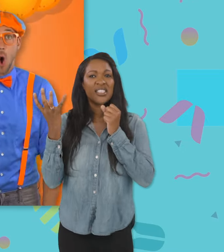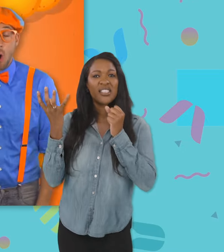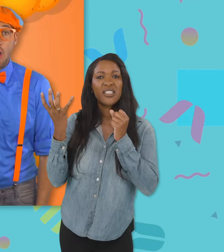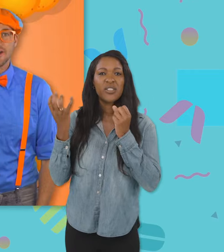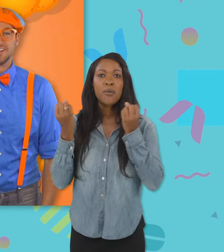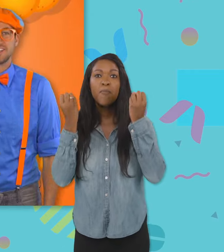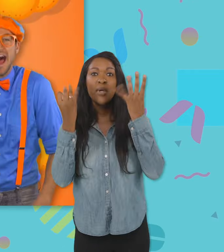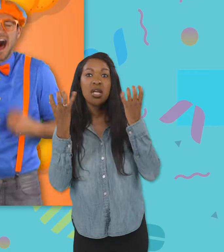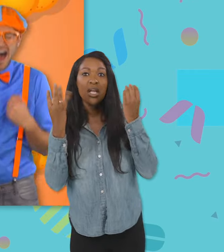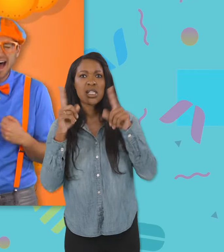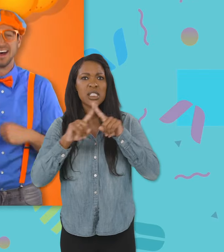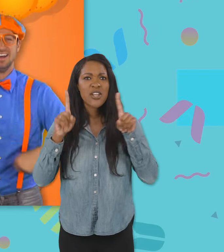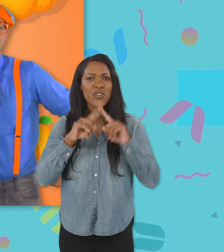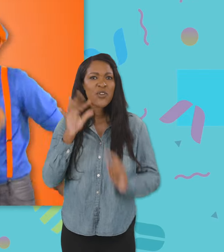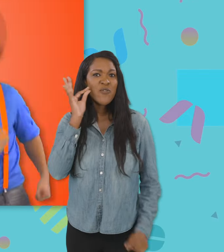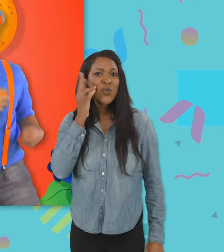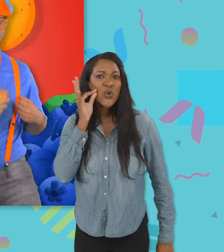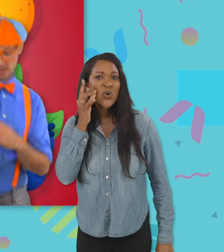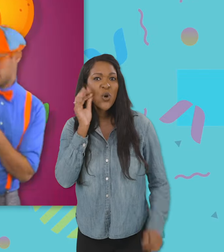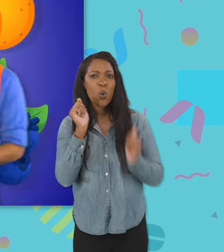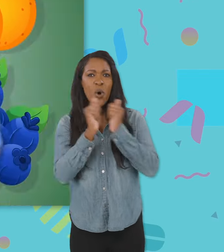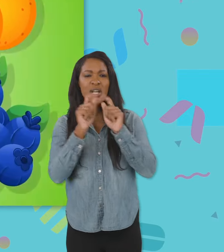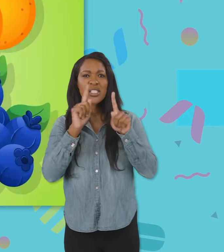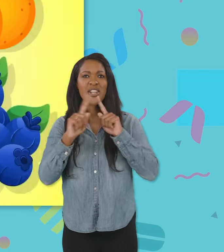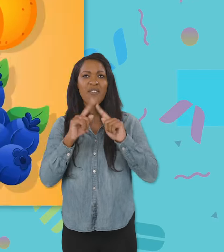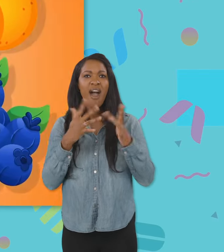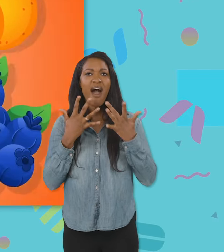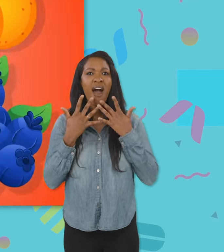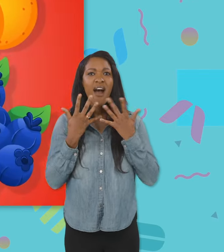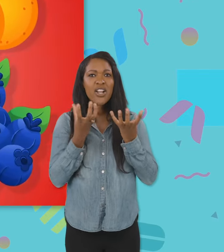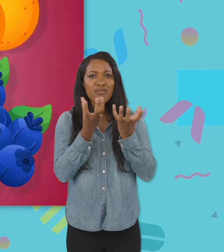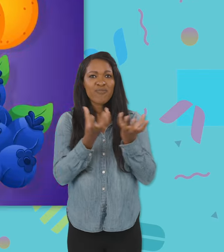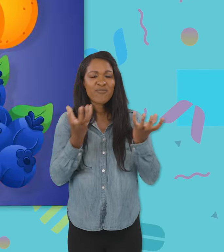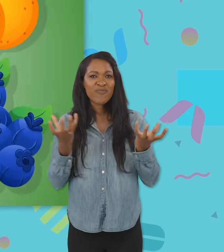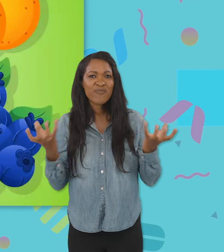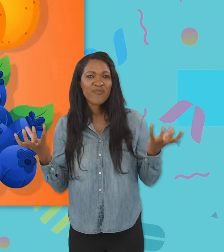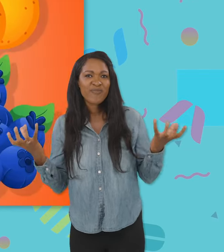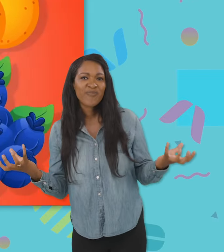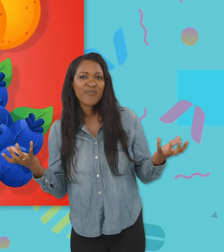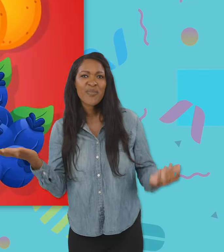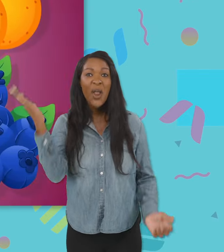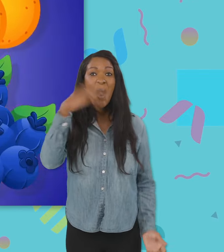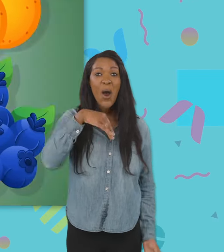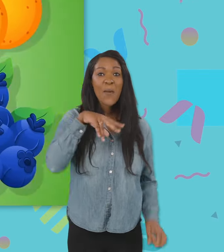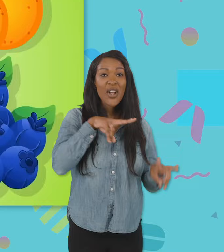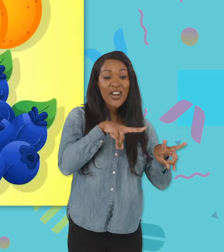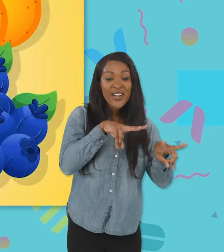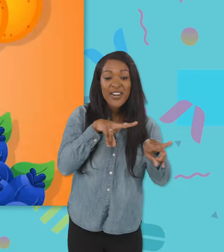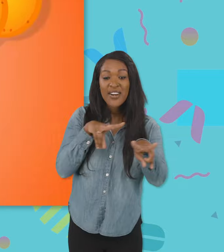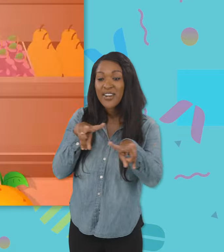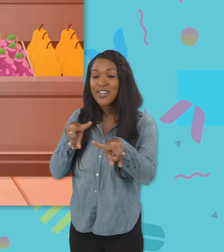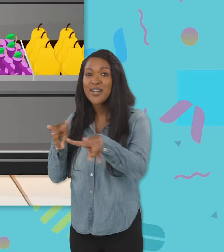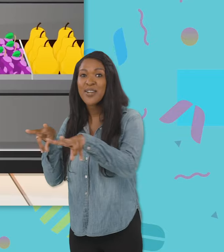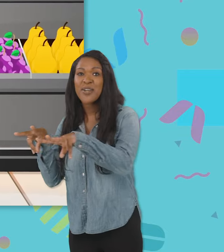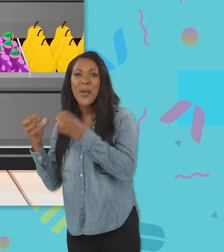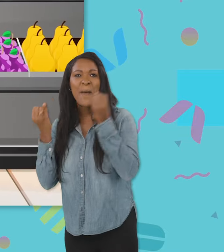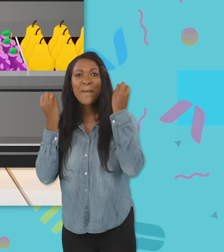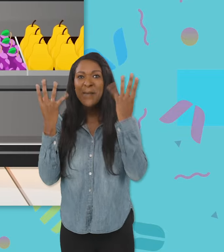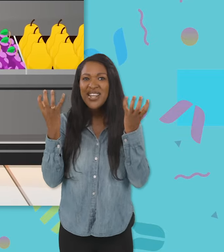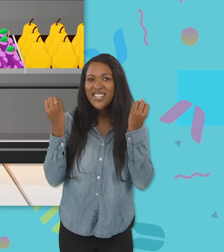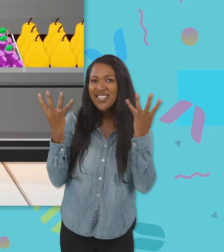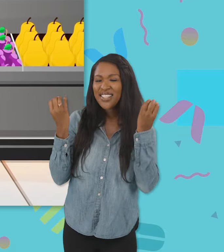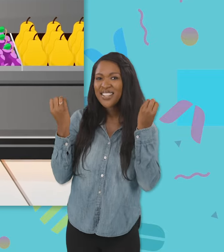are orange. There's lots of different fruits with lots of different colors. Have a look, there's so many